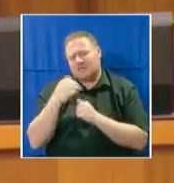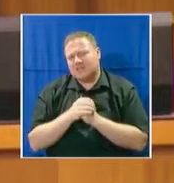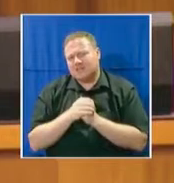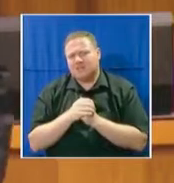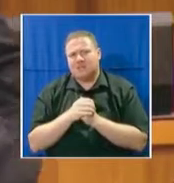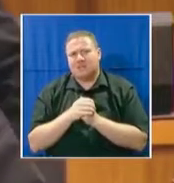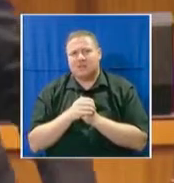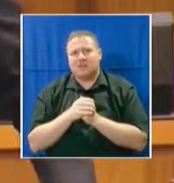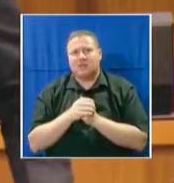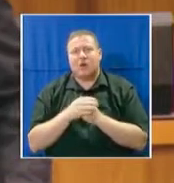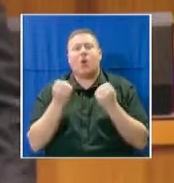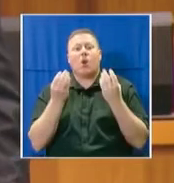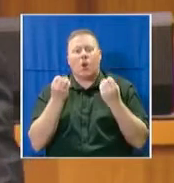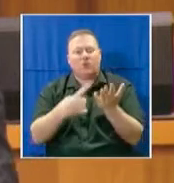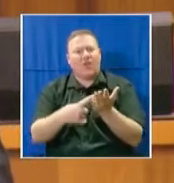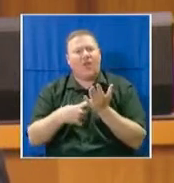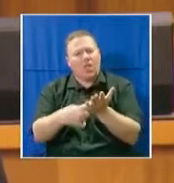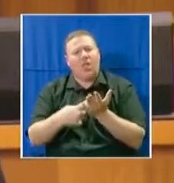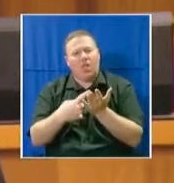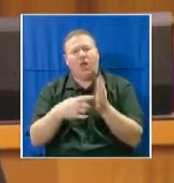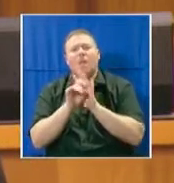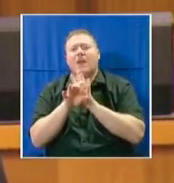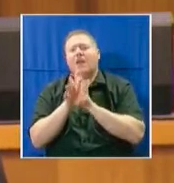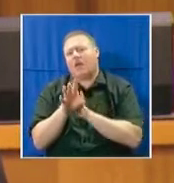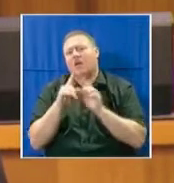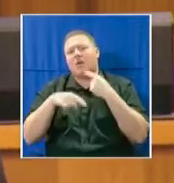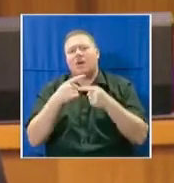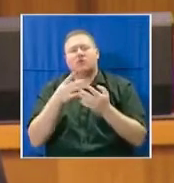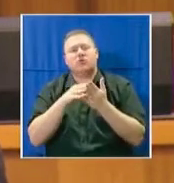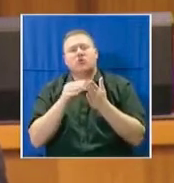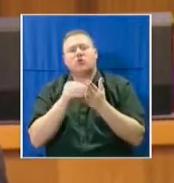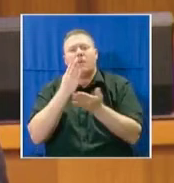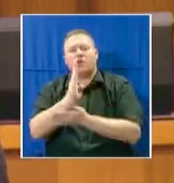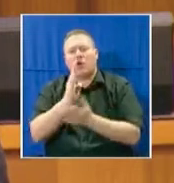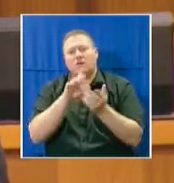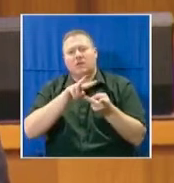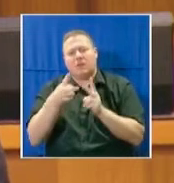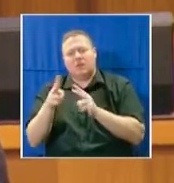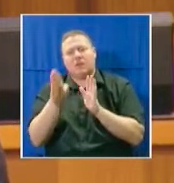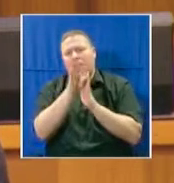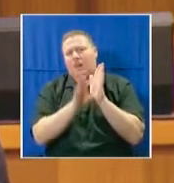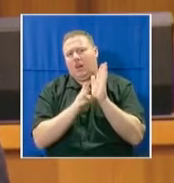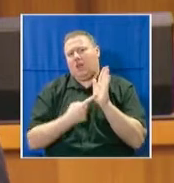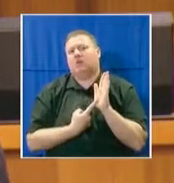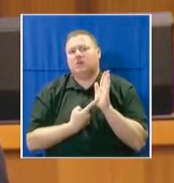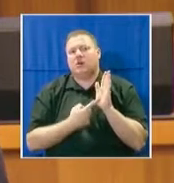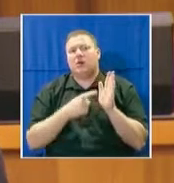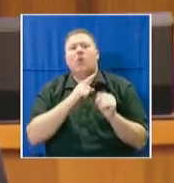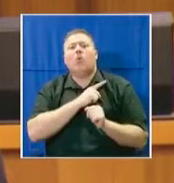huge, as I've said, debate in the media over the Copyright Amendment Bill insofar as the fair use